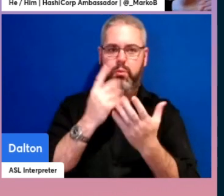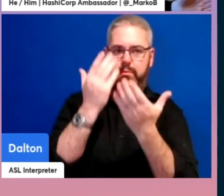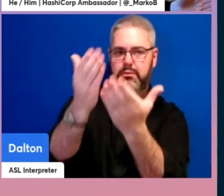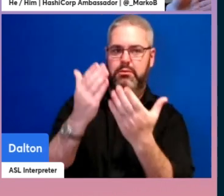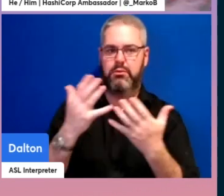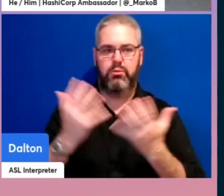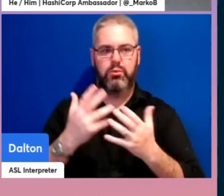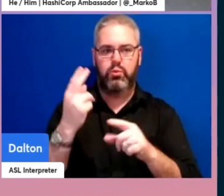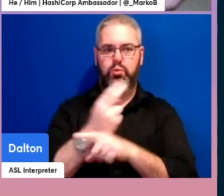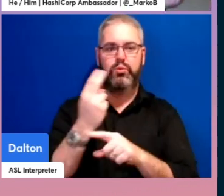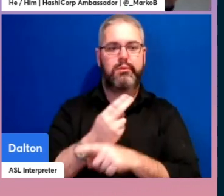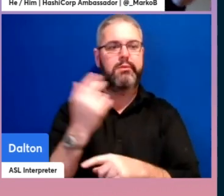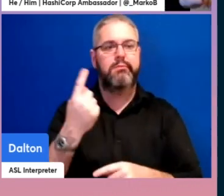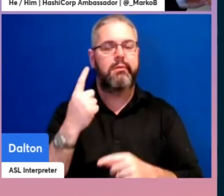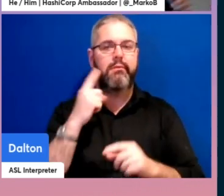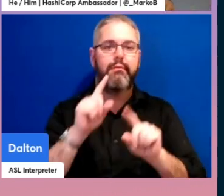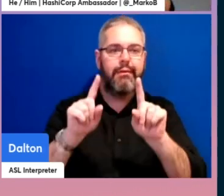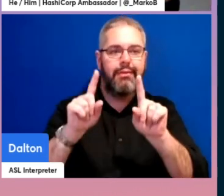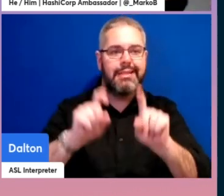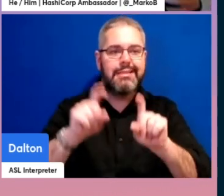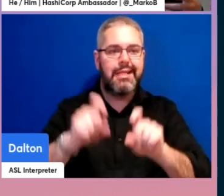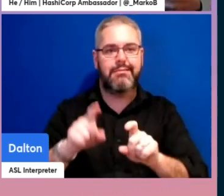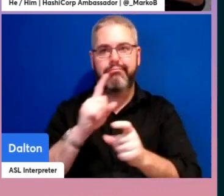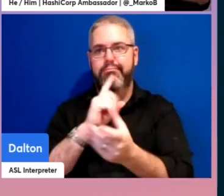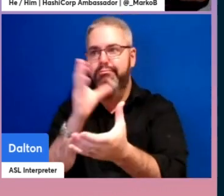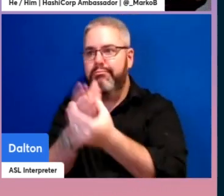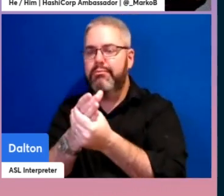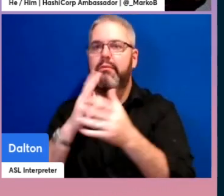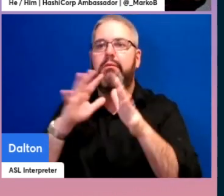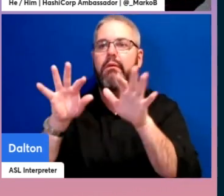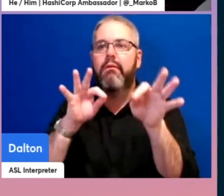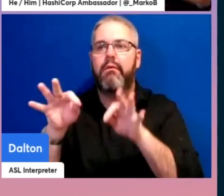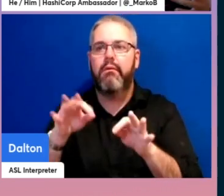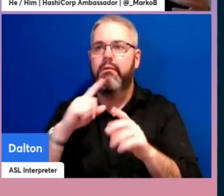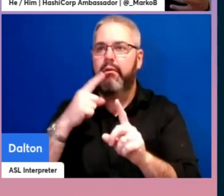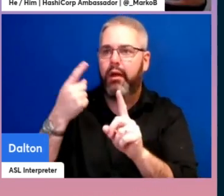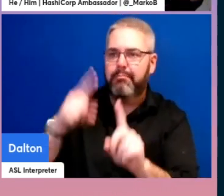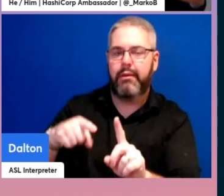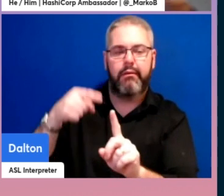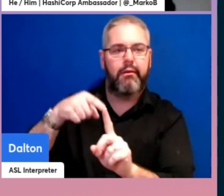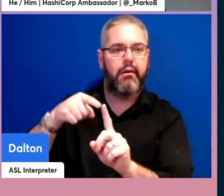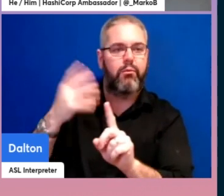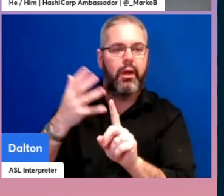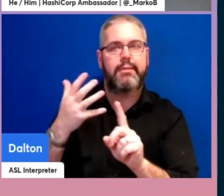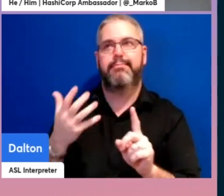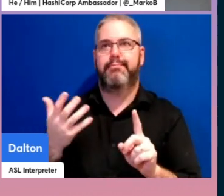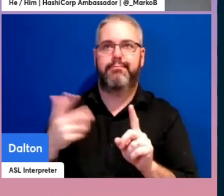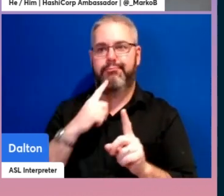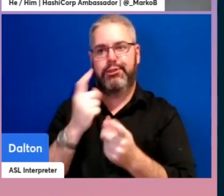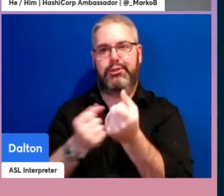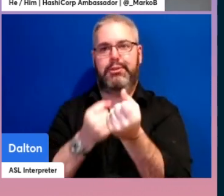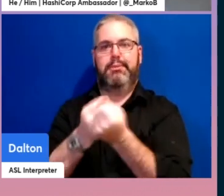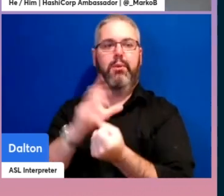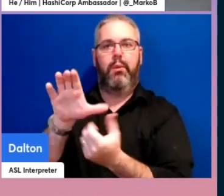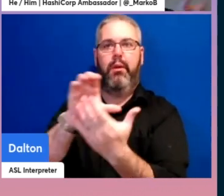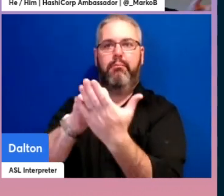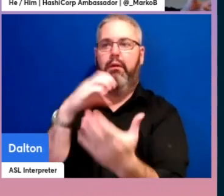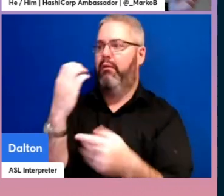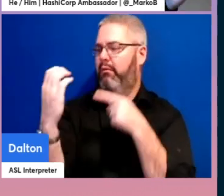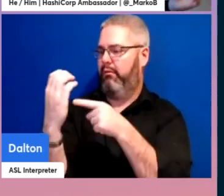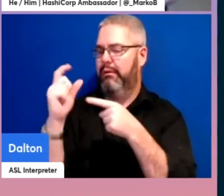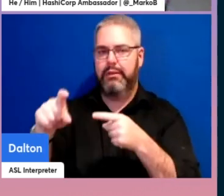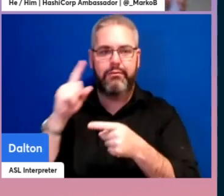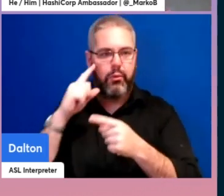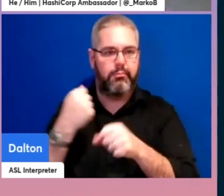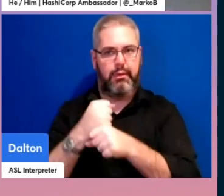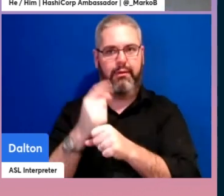to use something like testing subfolder, where you actually define the this kind of supportive modules that you need to spin up